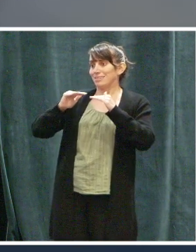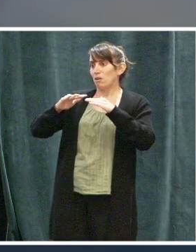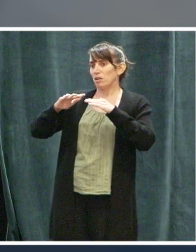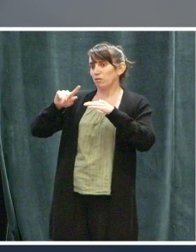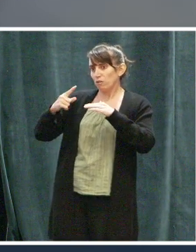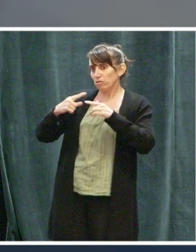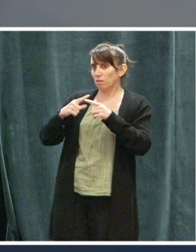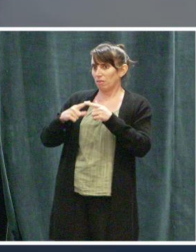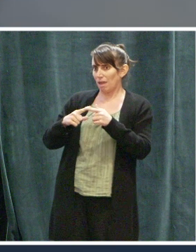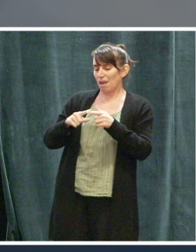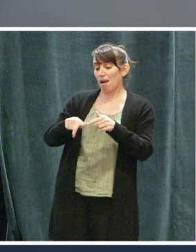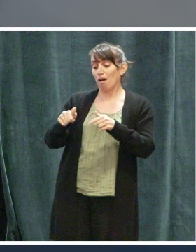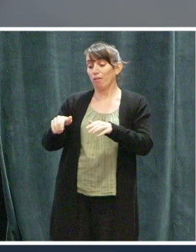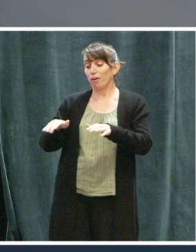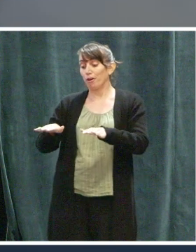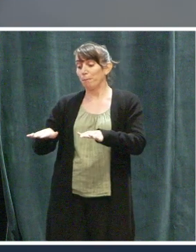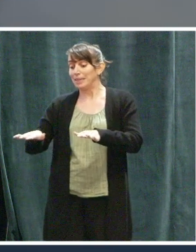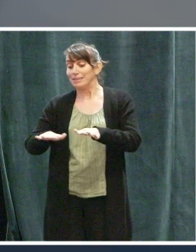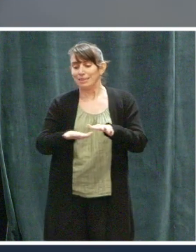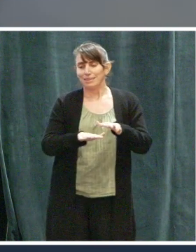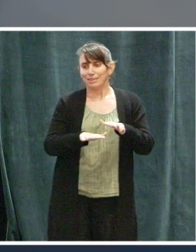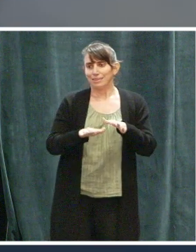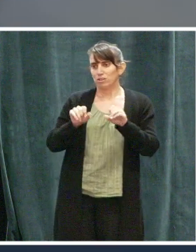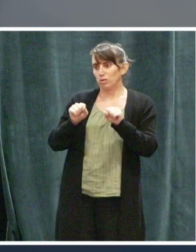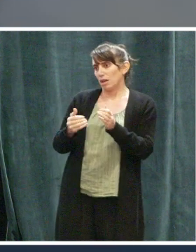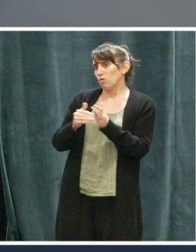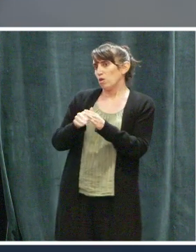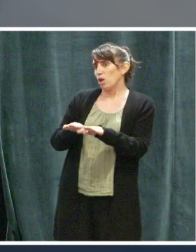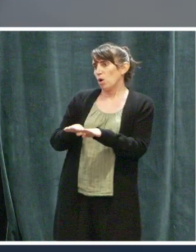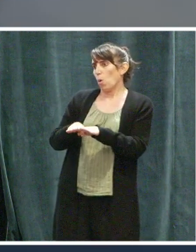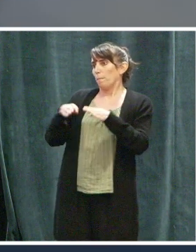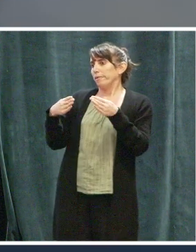be reopened earlier. And of course,